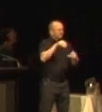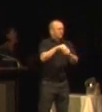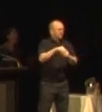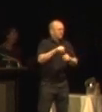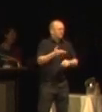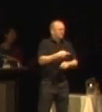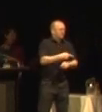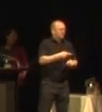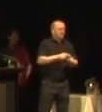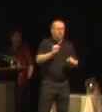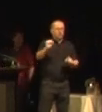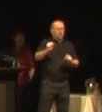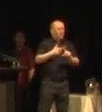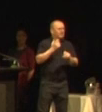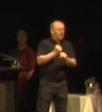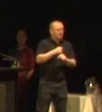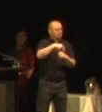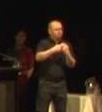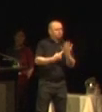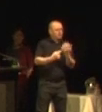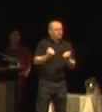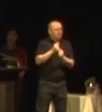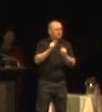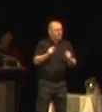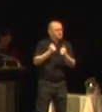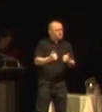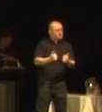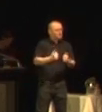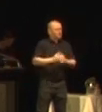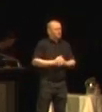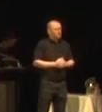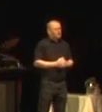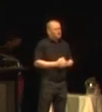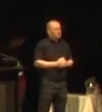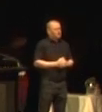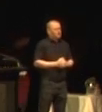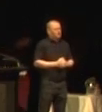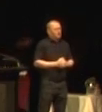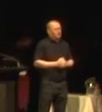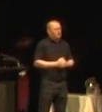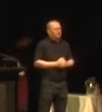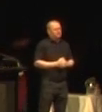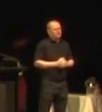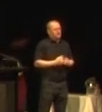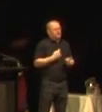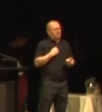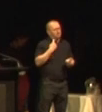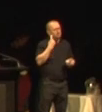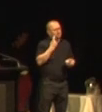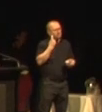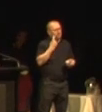your examples of the power of that. I am concerned that it helps abdicate